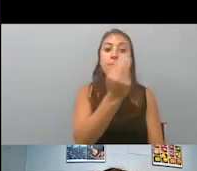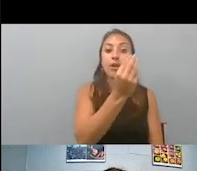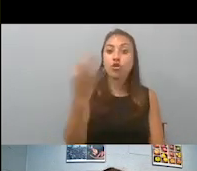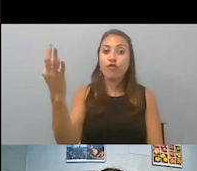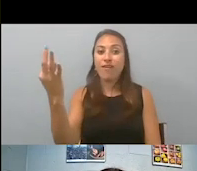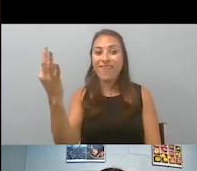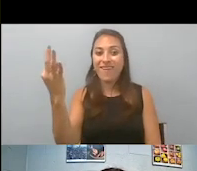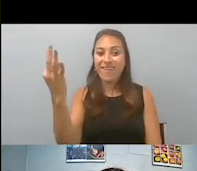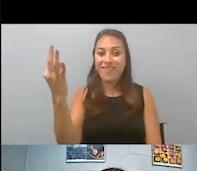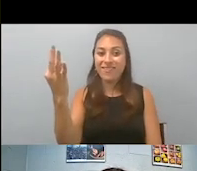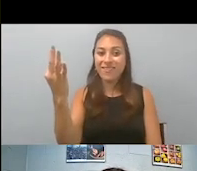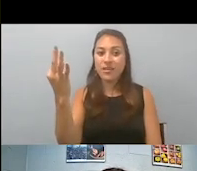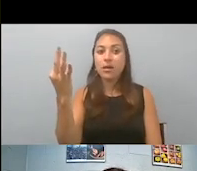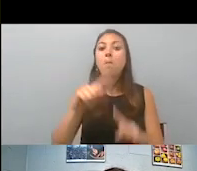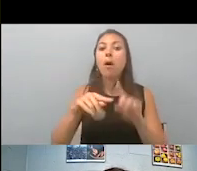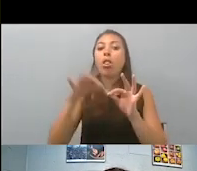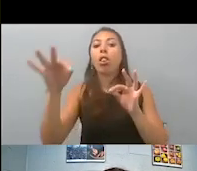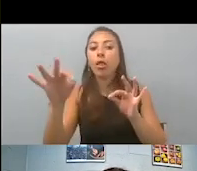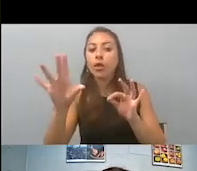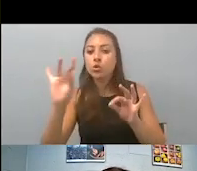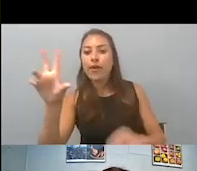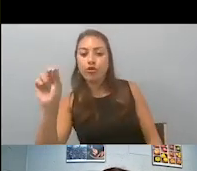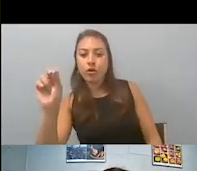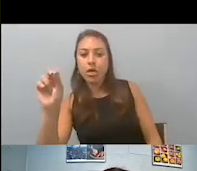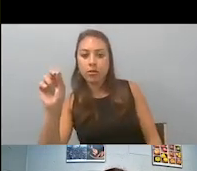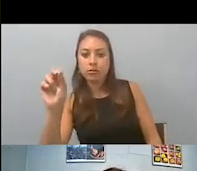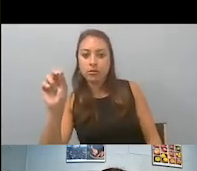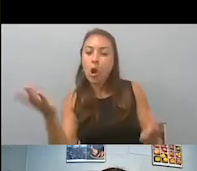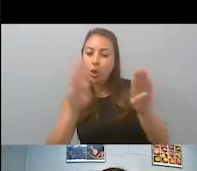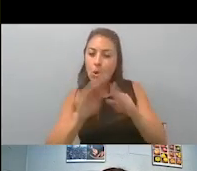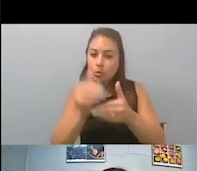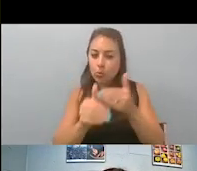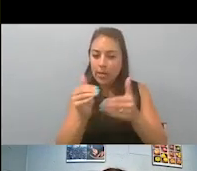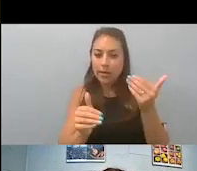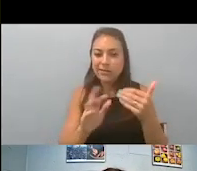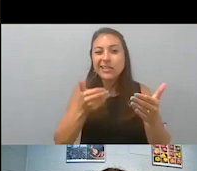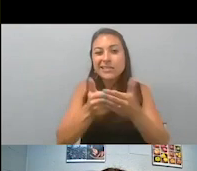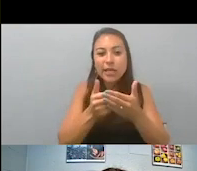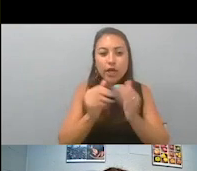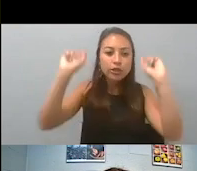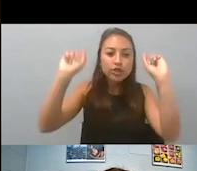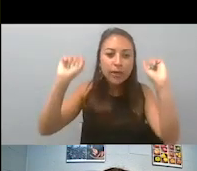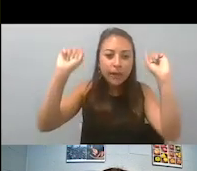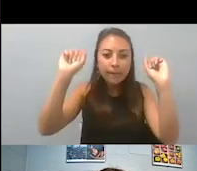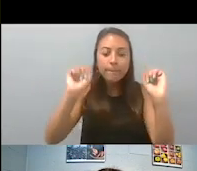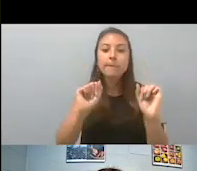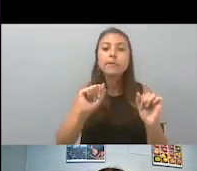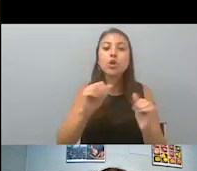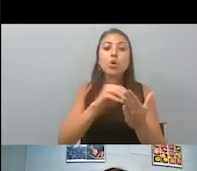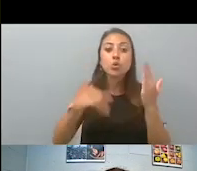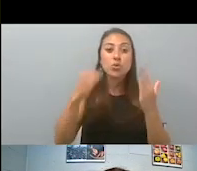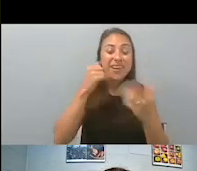Friday, but open a little bit later. It's close to the athletic facility, so we do that so students getting out of